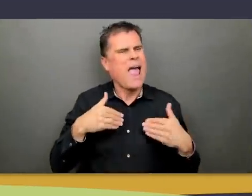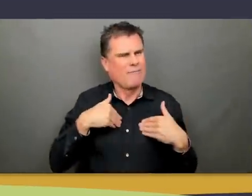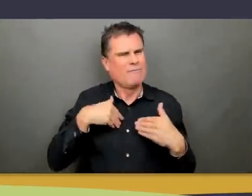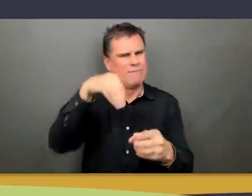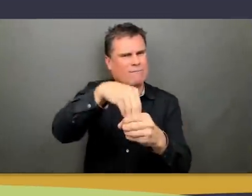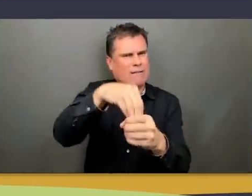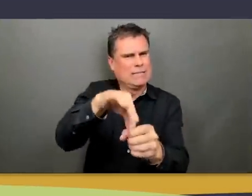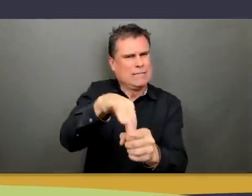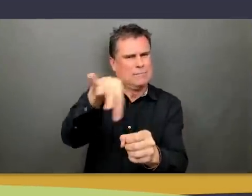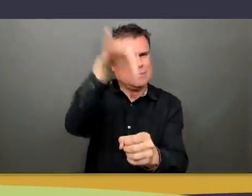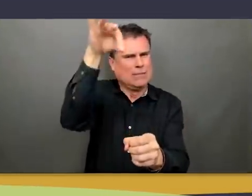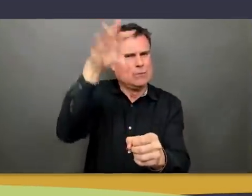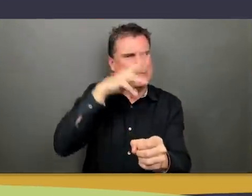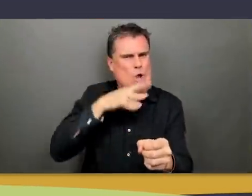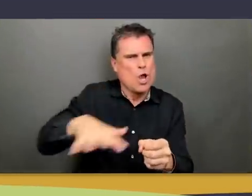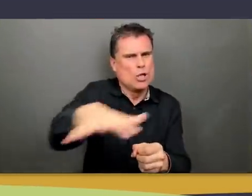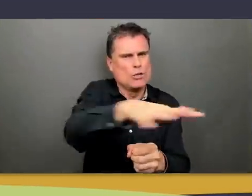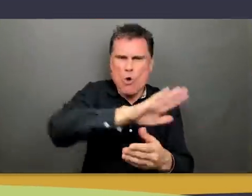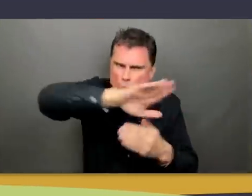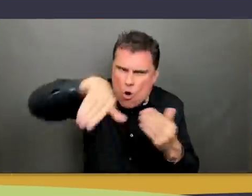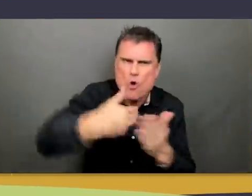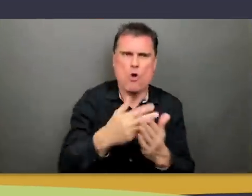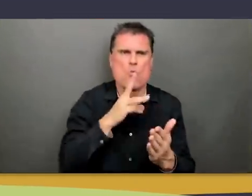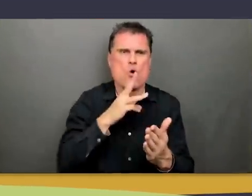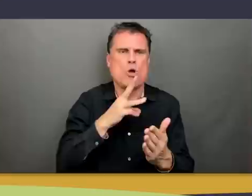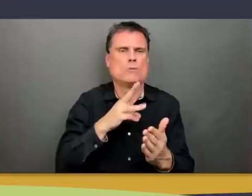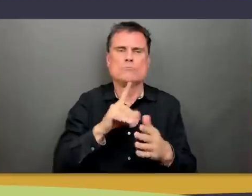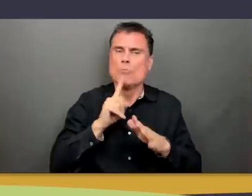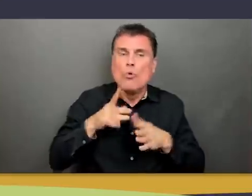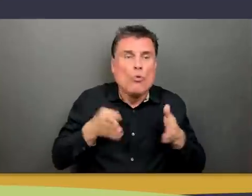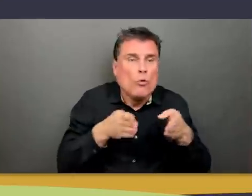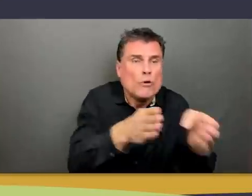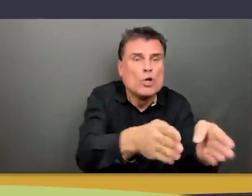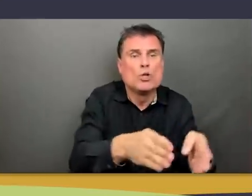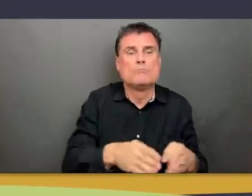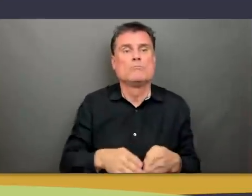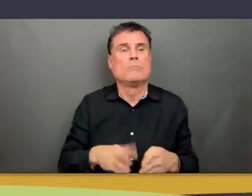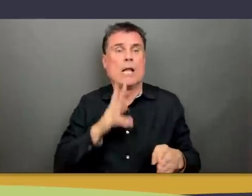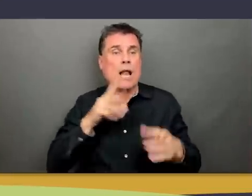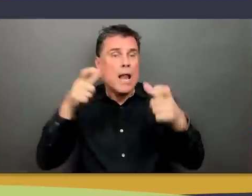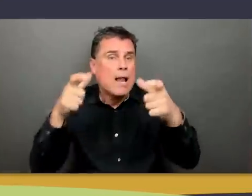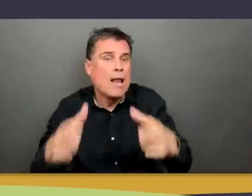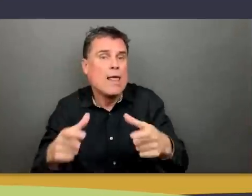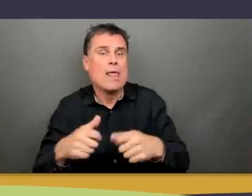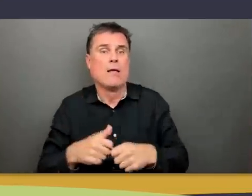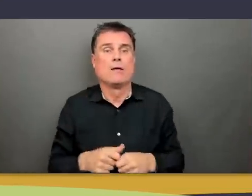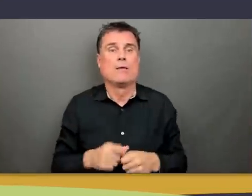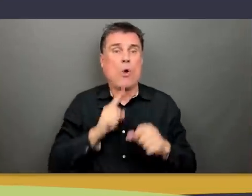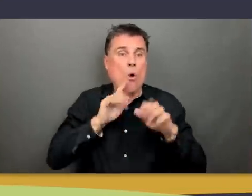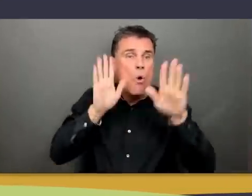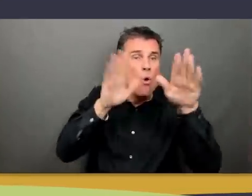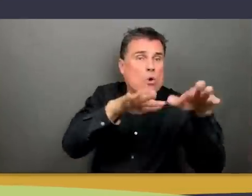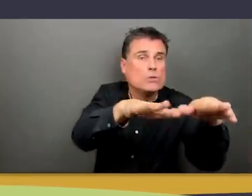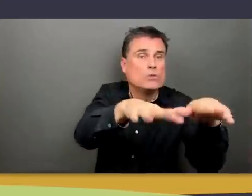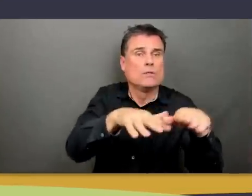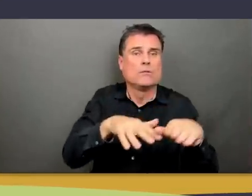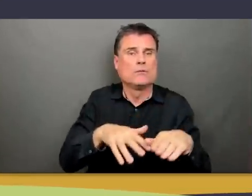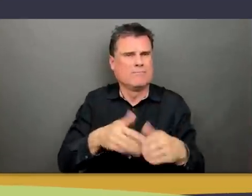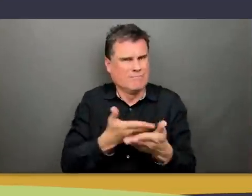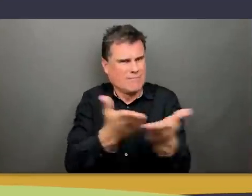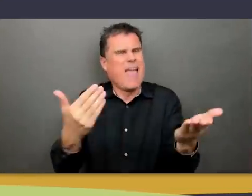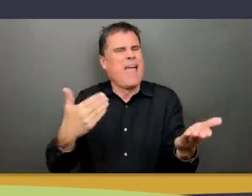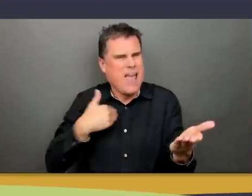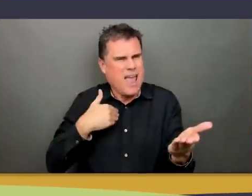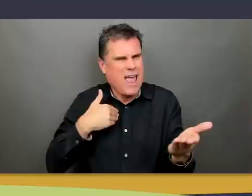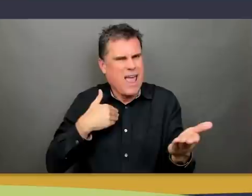your hand, go dip your foot, speak what's in your mind and your heart to that water, and that water will take it away. So when this song came to me,